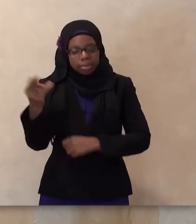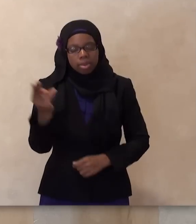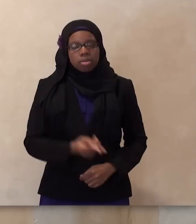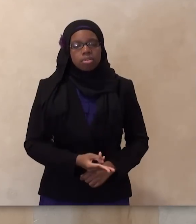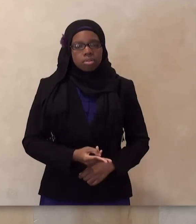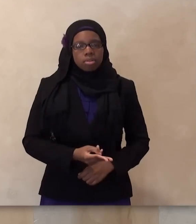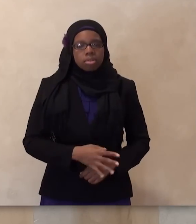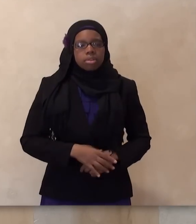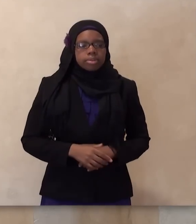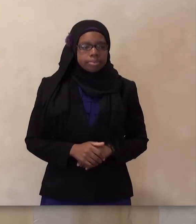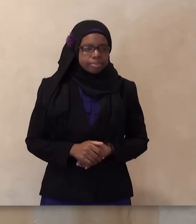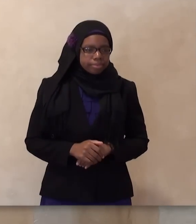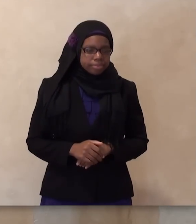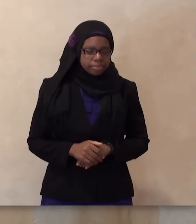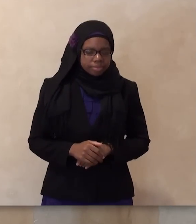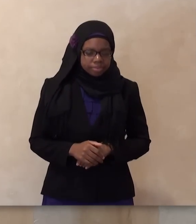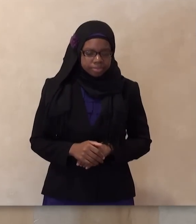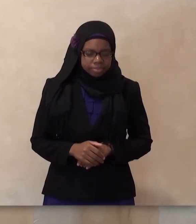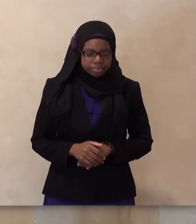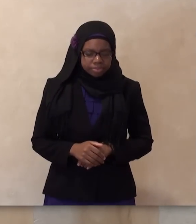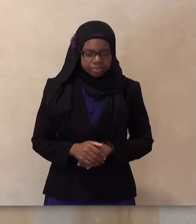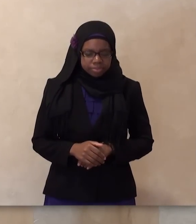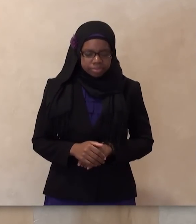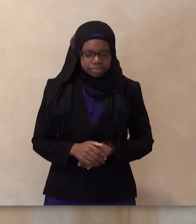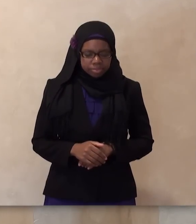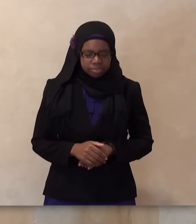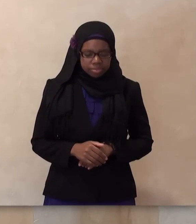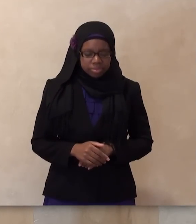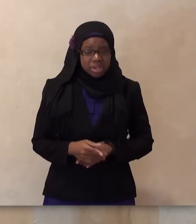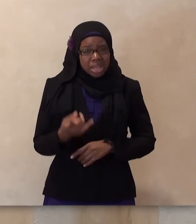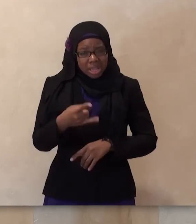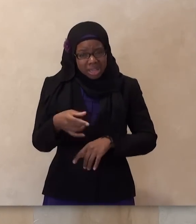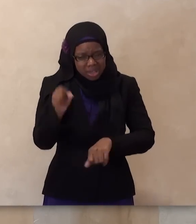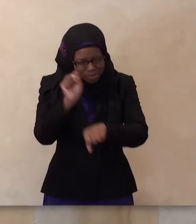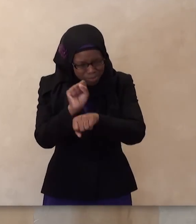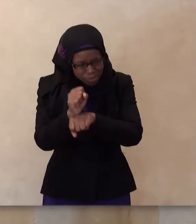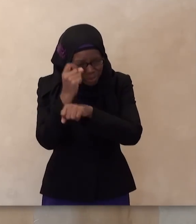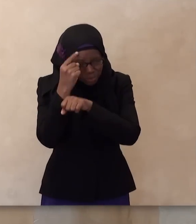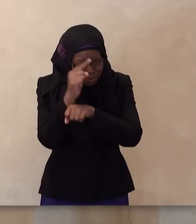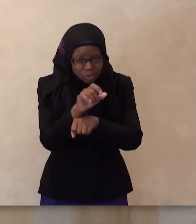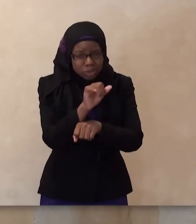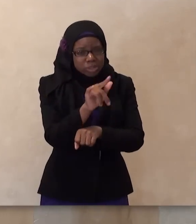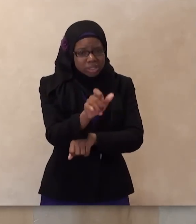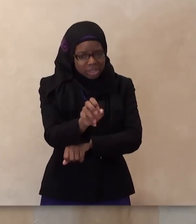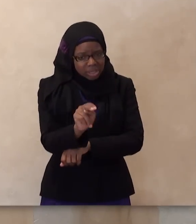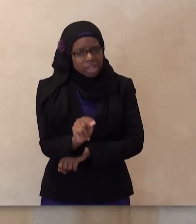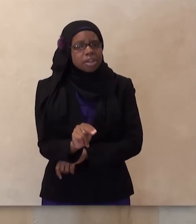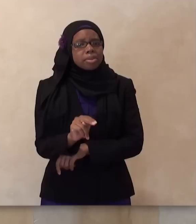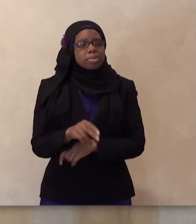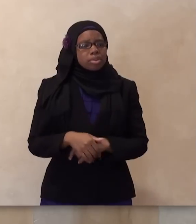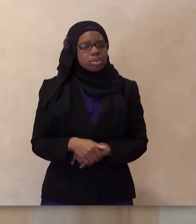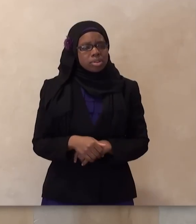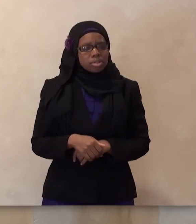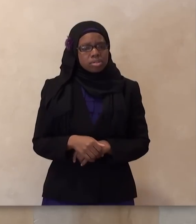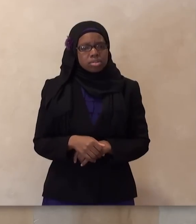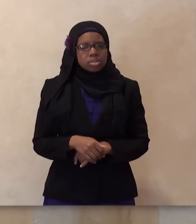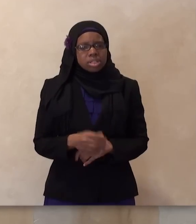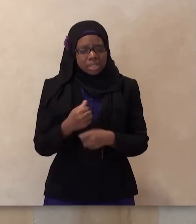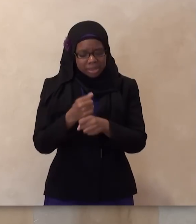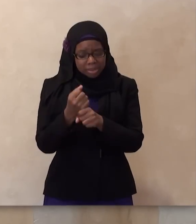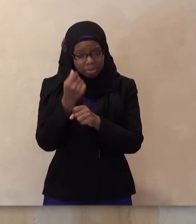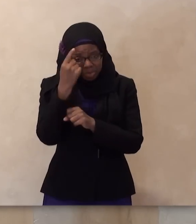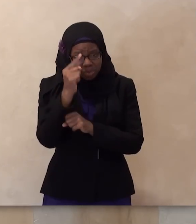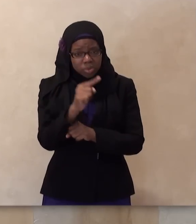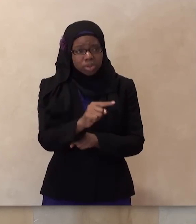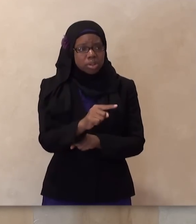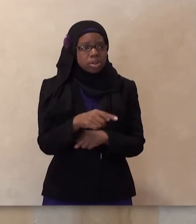work for him as he desired. They used to make for him high rooms, min maharib wa tamathil, and also big